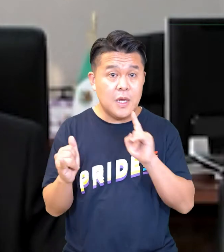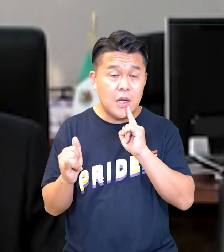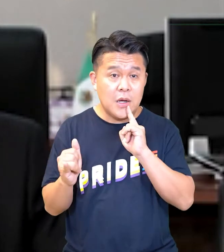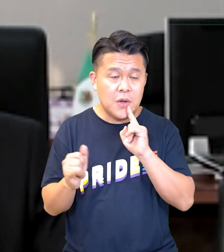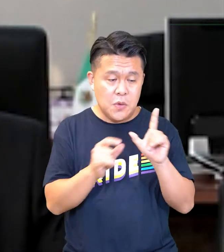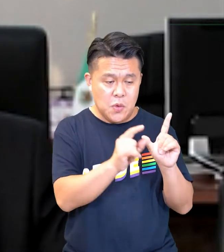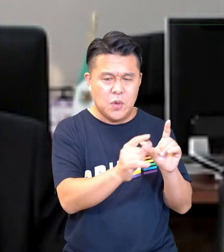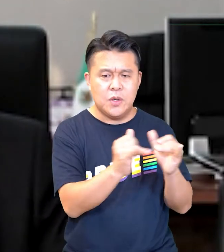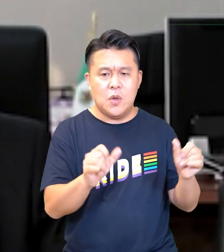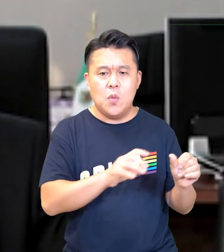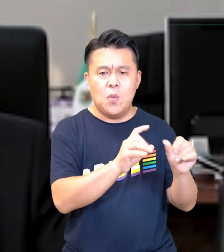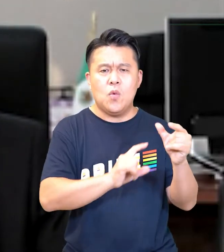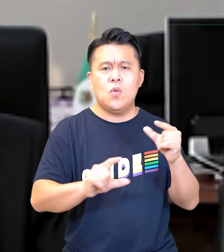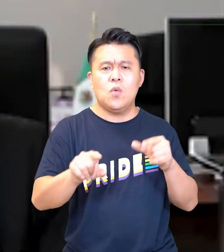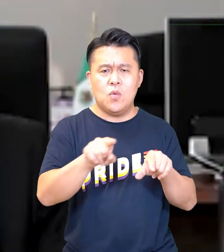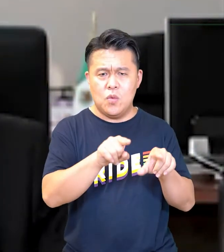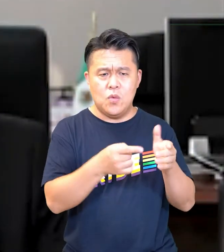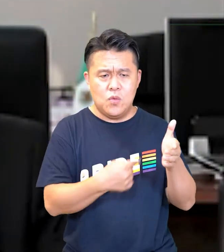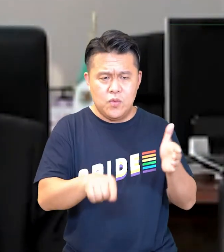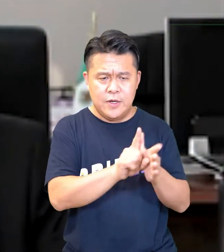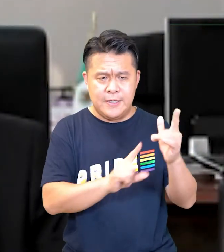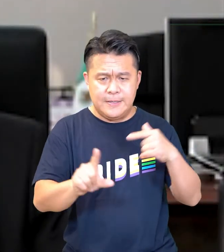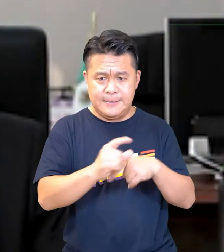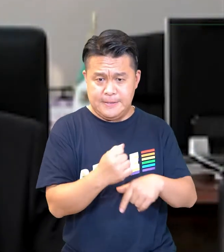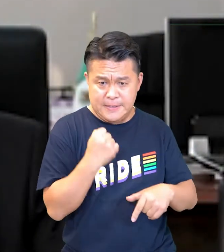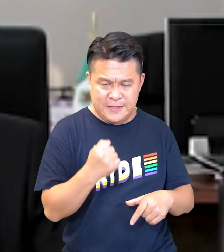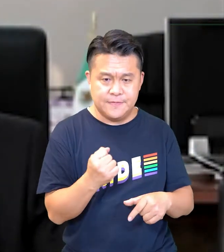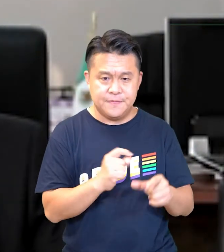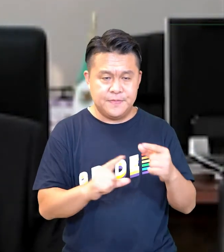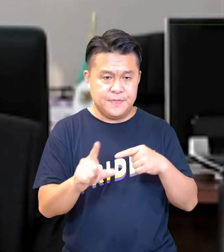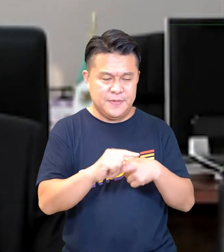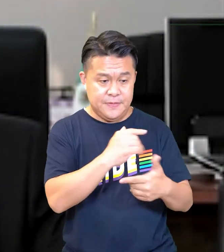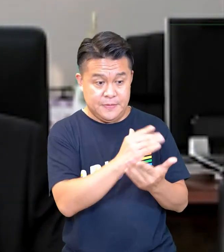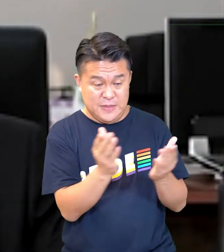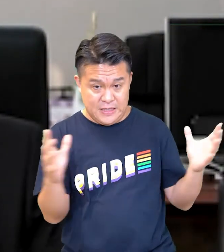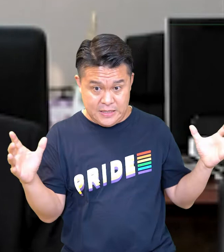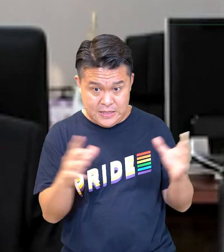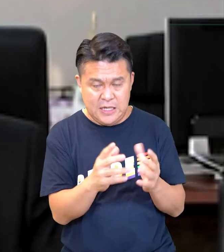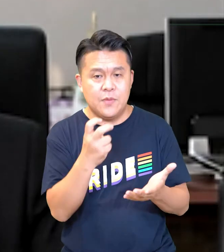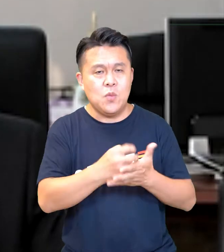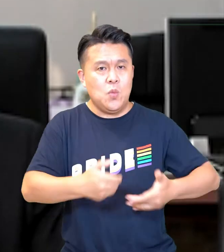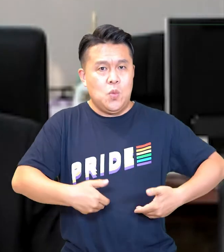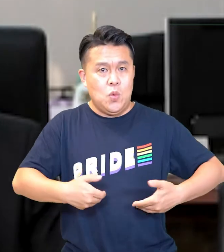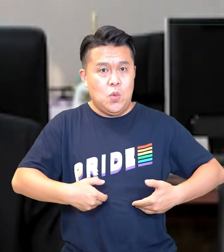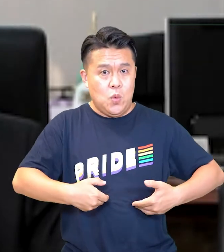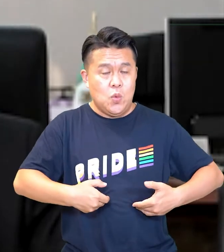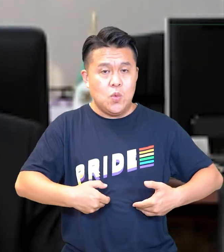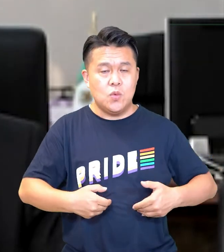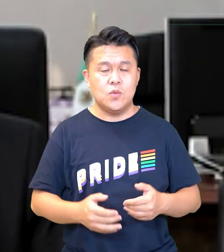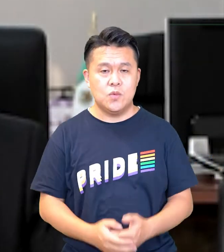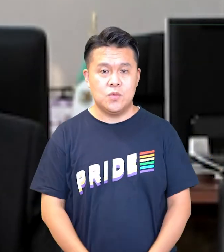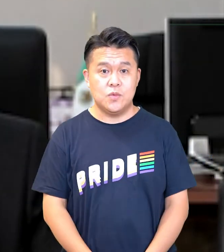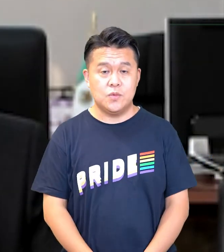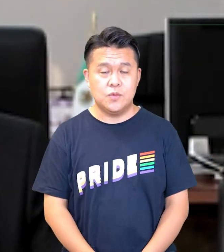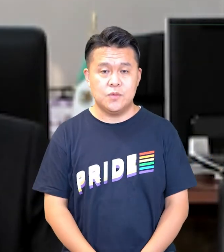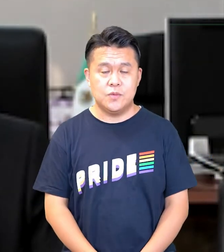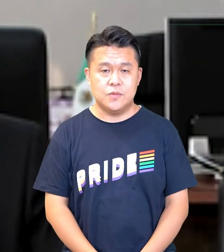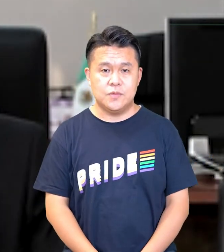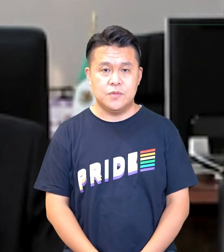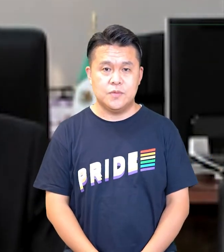the text needed to be stronger and have a wider scope for the protection of